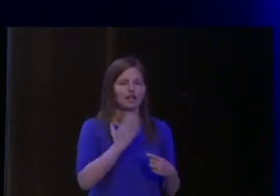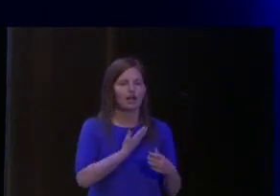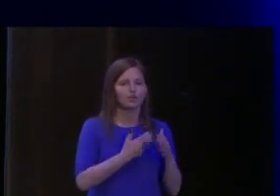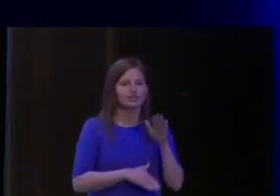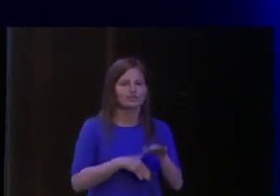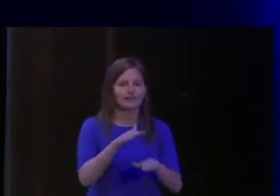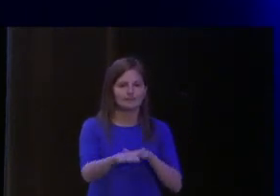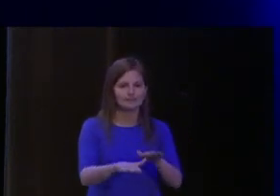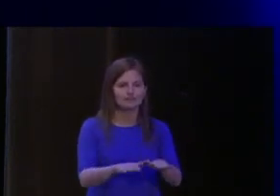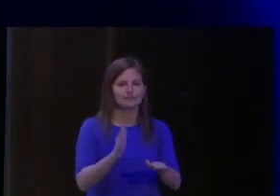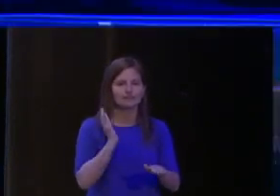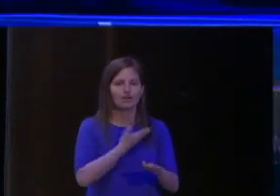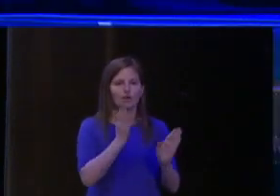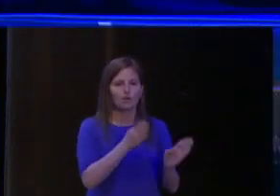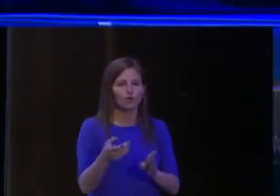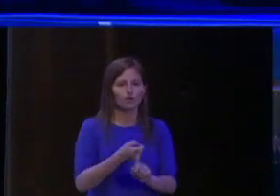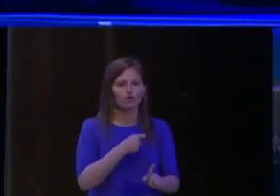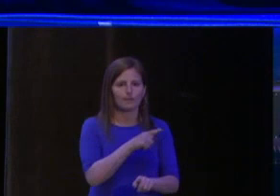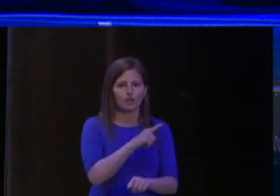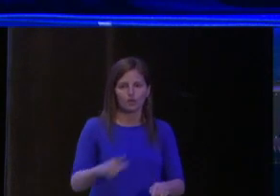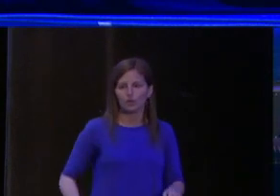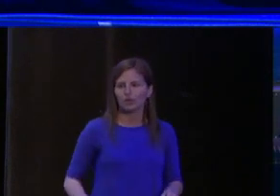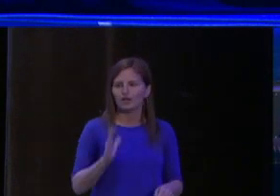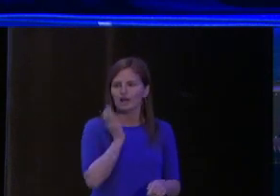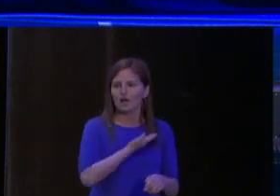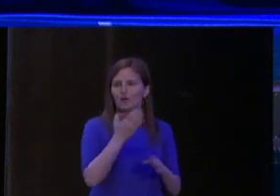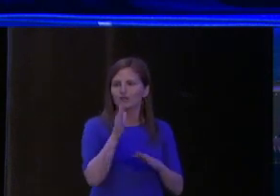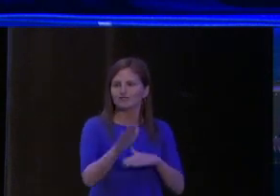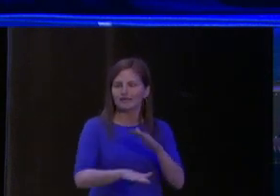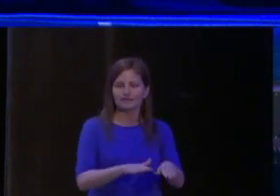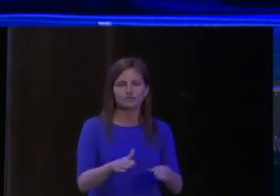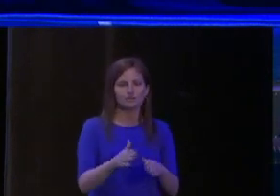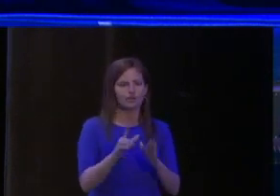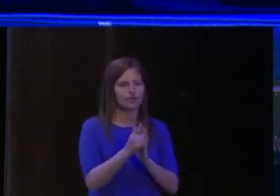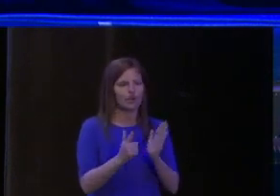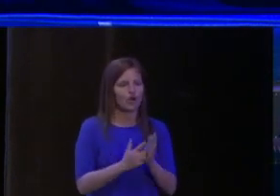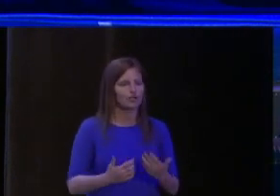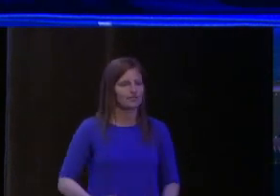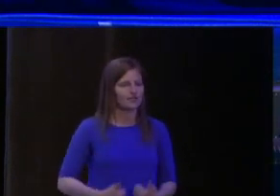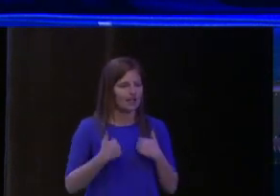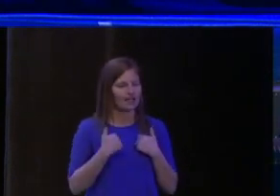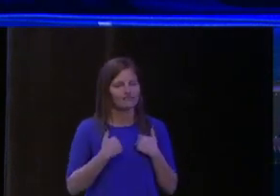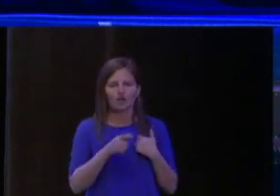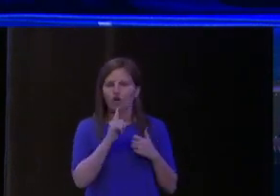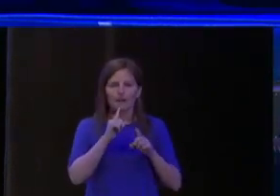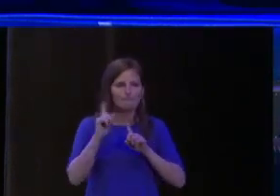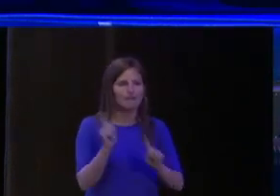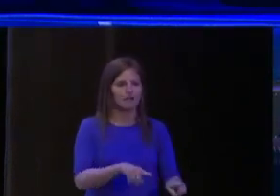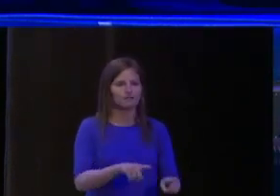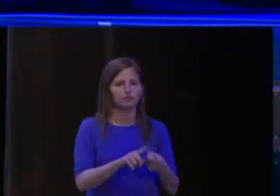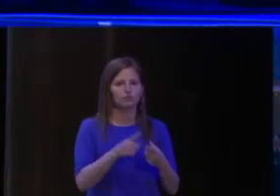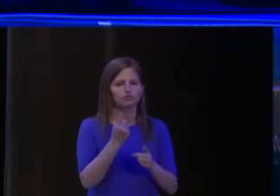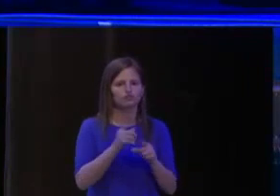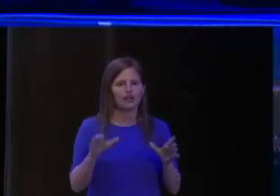steps are ordered by the Lord. Our steps are ordered by the great law of life. We're compelled into